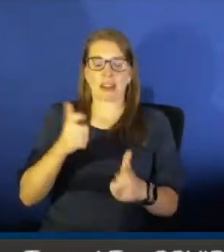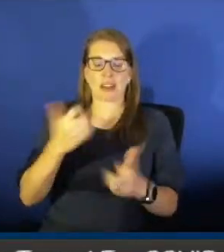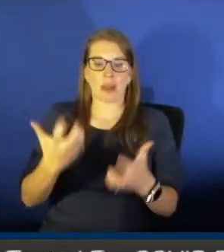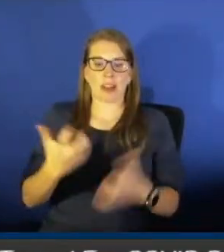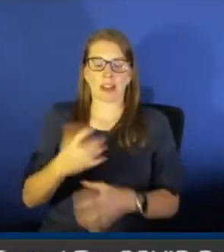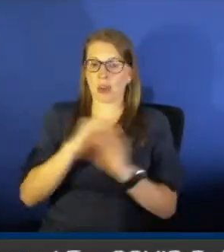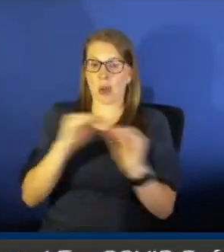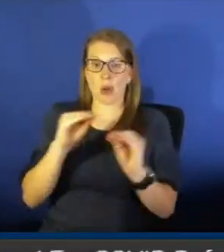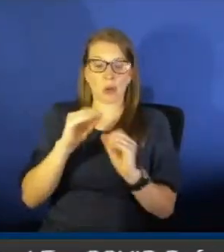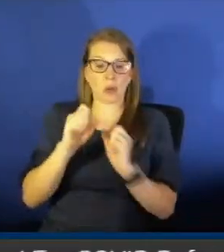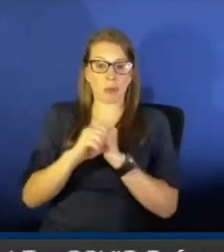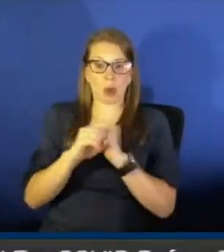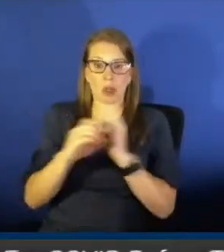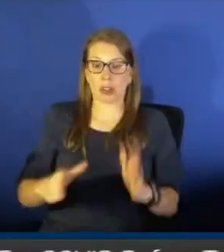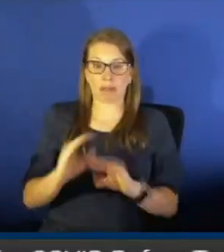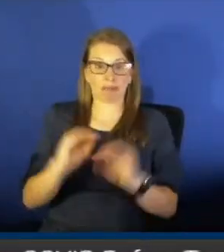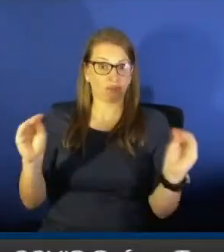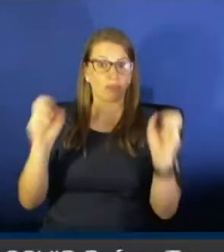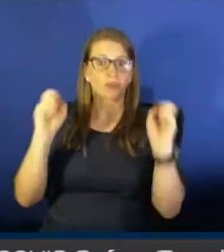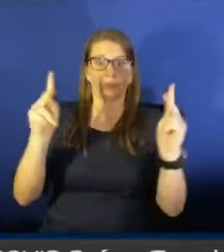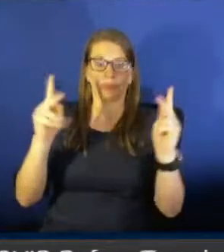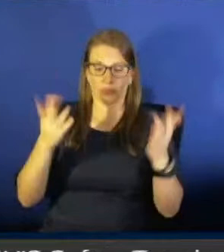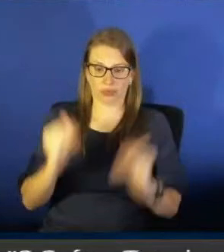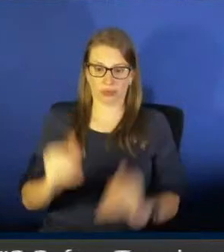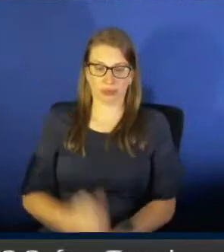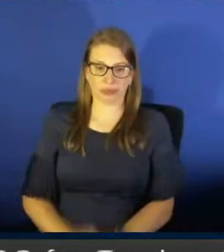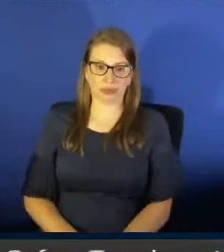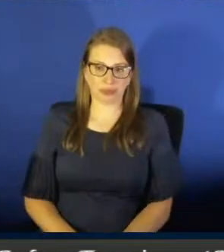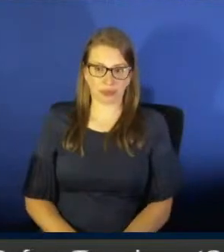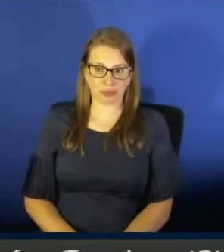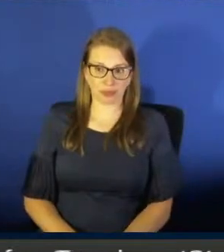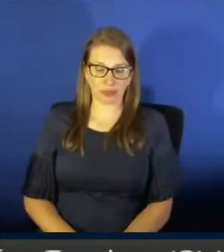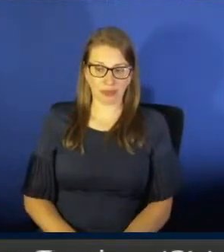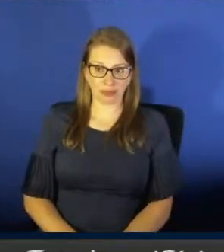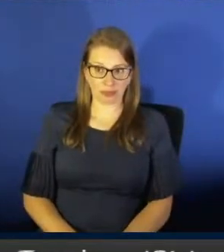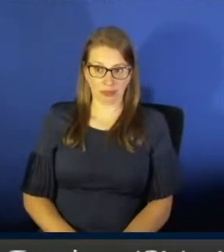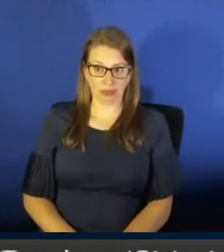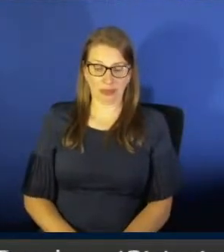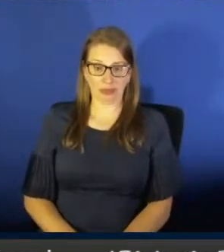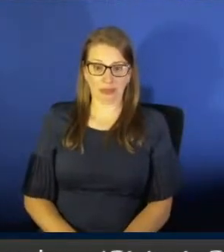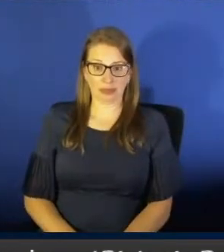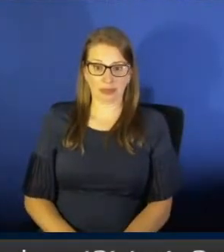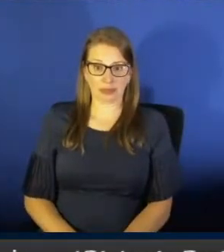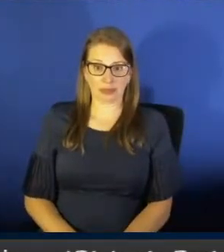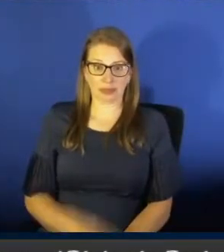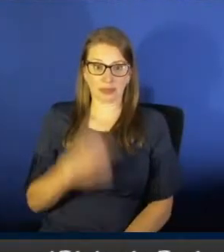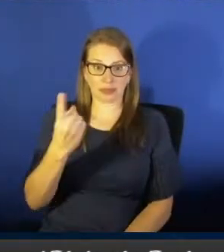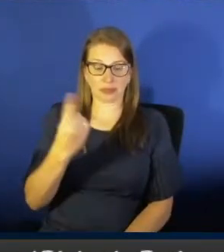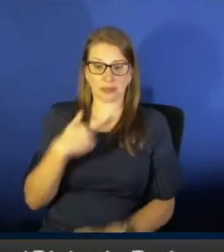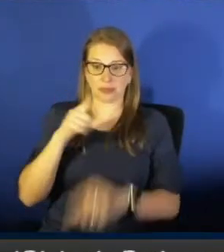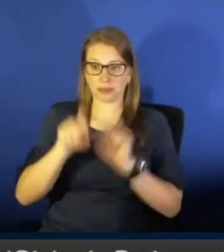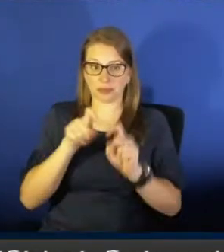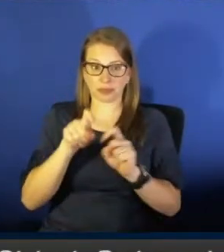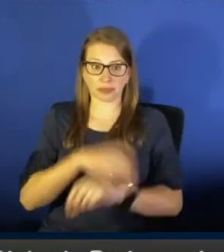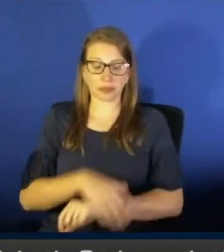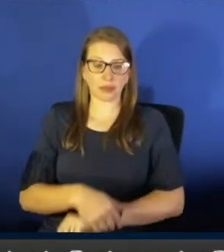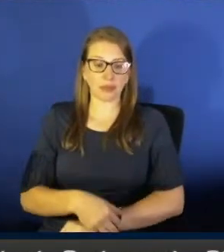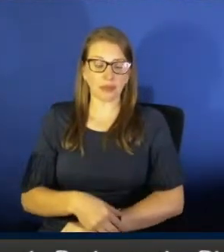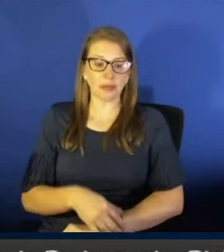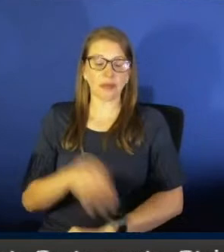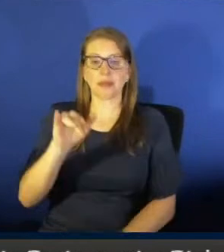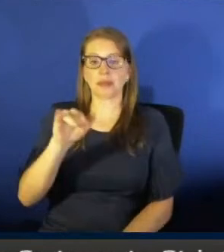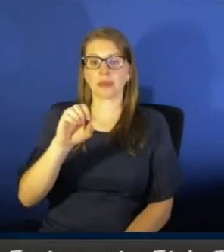line? Good? Okay. Well, then let's get to some good questions. Someone had a question. Isaac wanted to